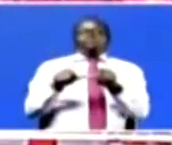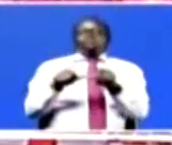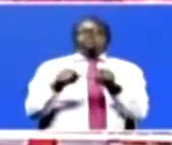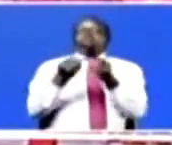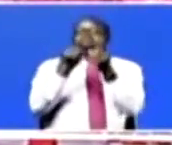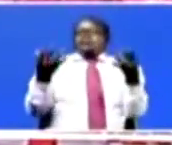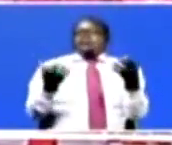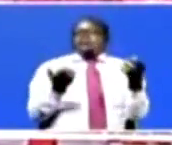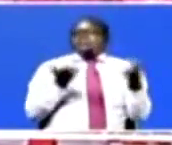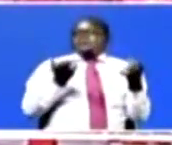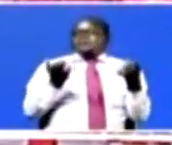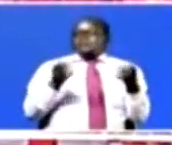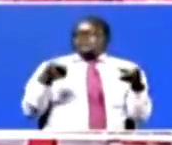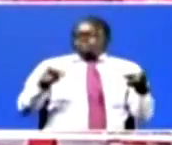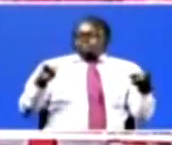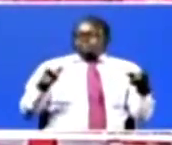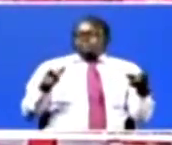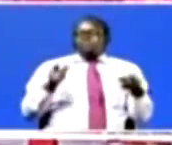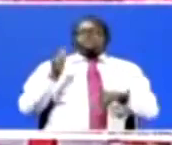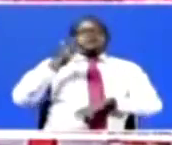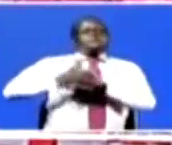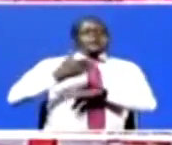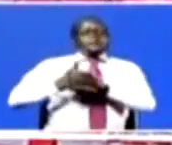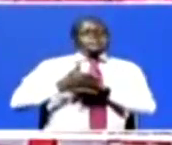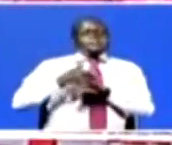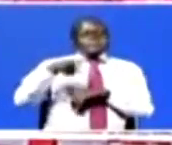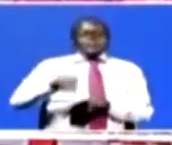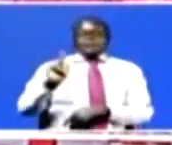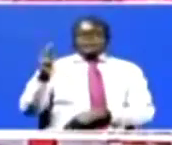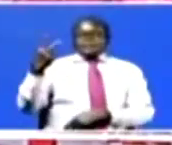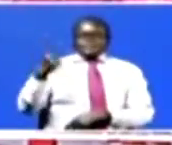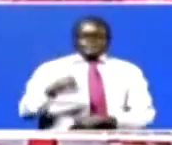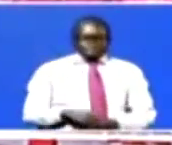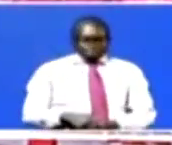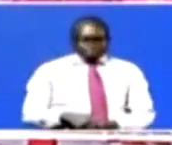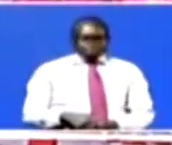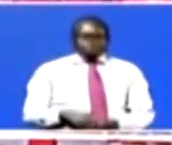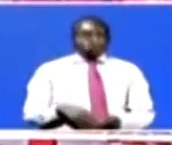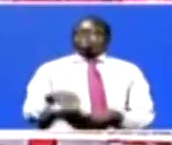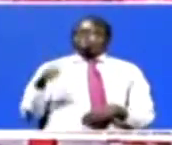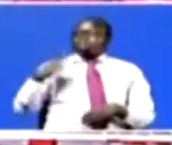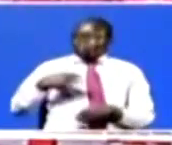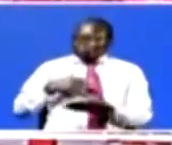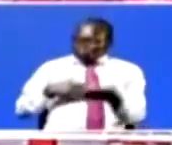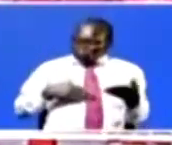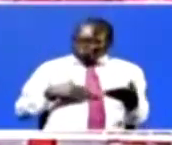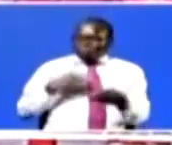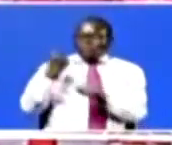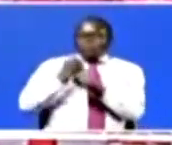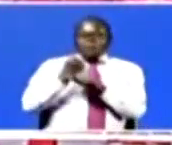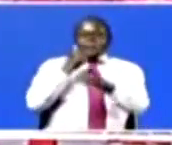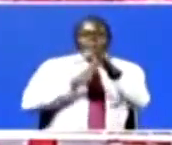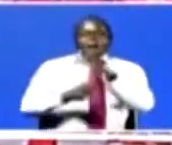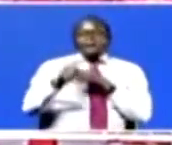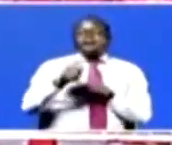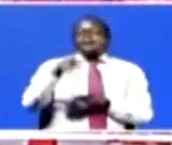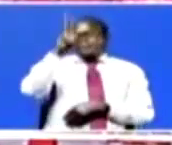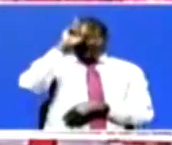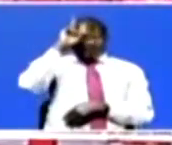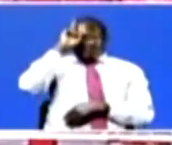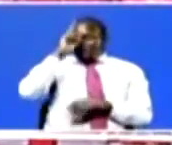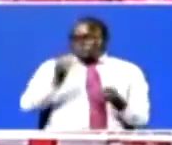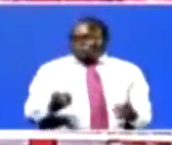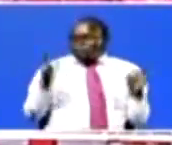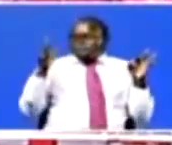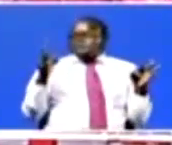multimillion liquefied paraffin gas market here in Kenya. Now, the cartels, some operating under the nose of security